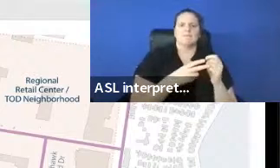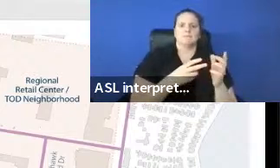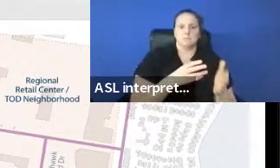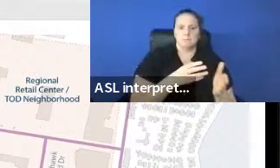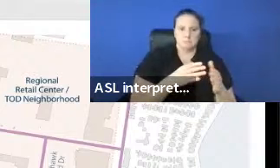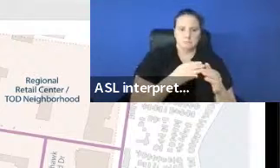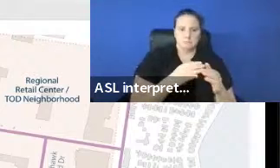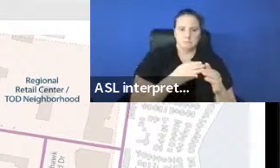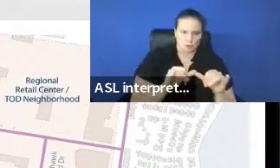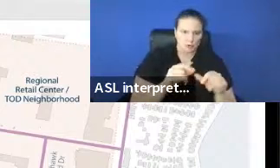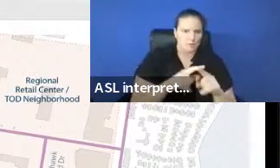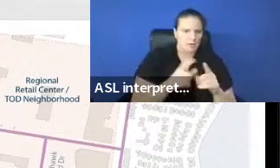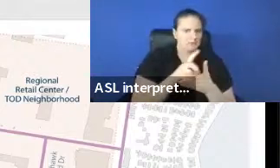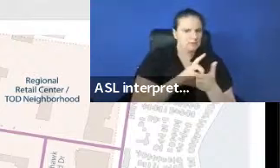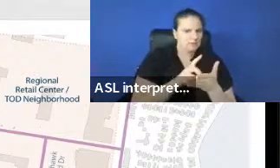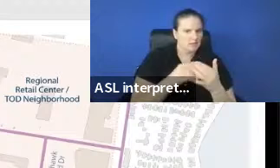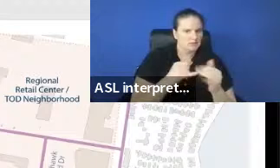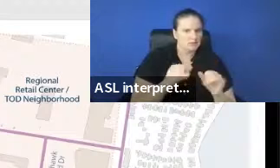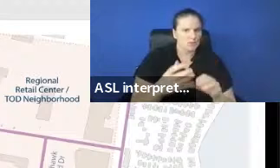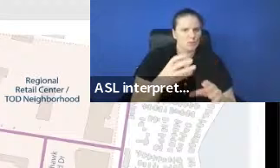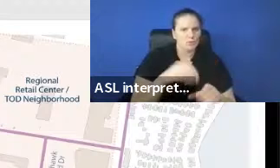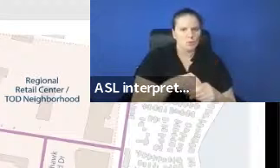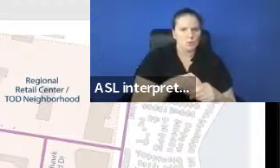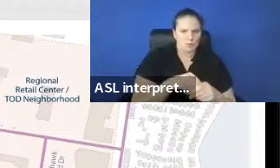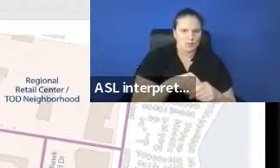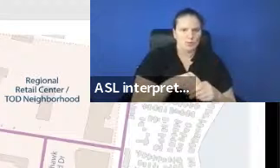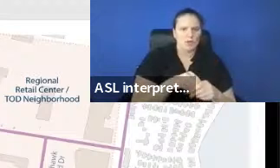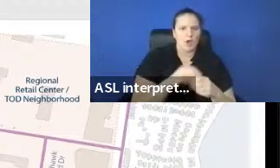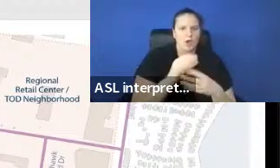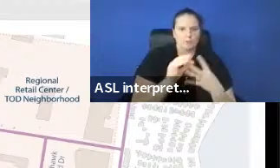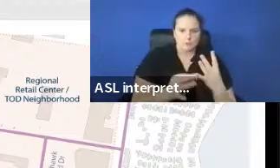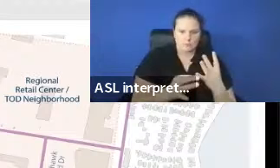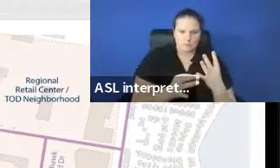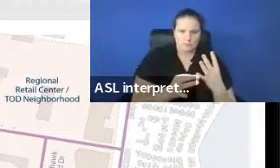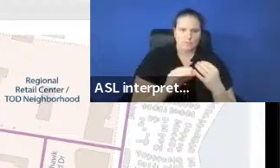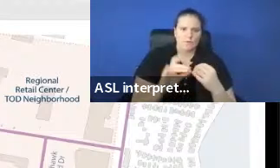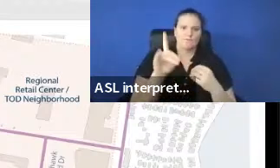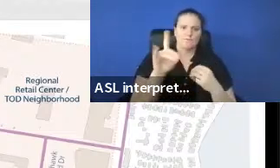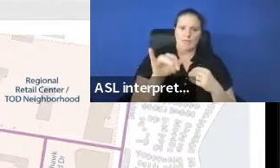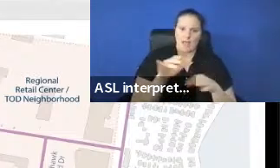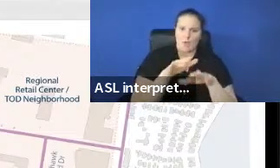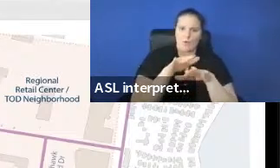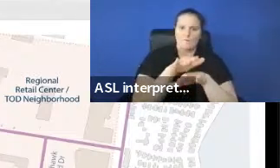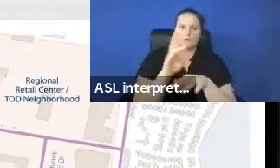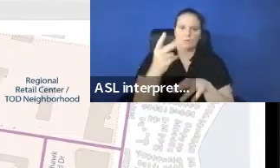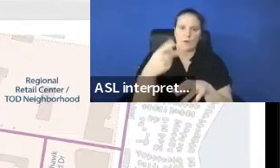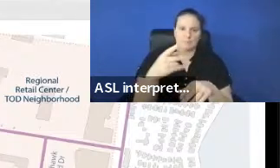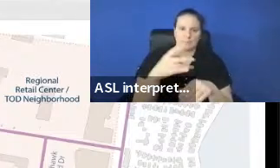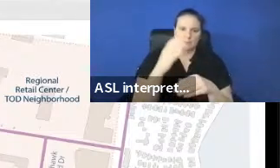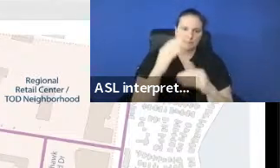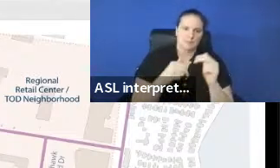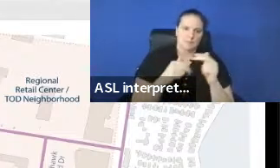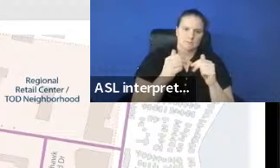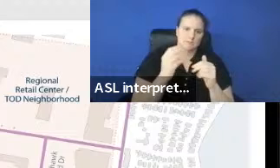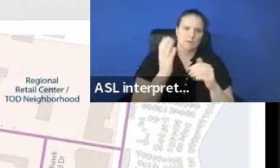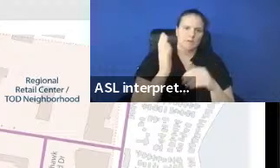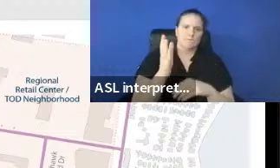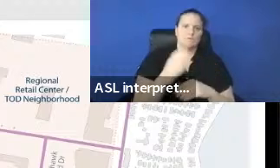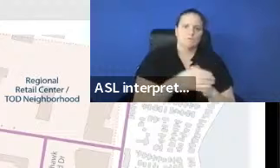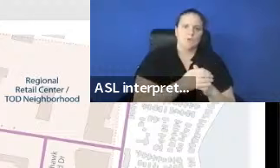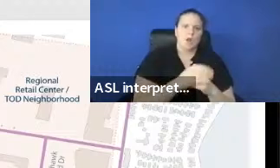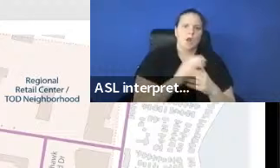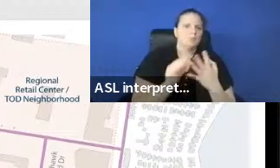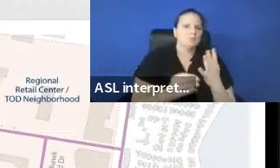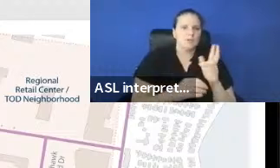the design still included the option for that flyover ramp to be built at some time in the future. When I look at option